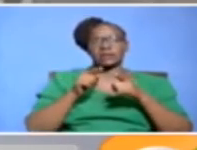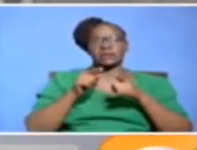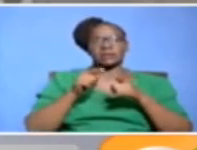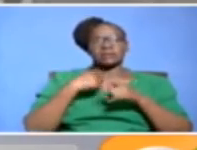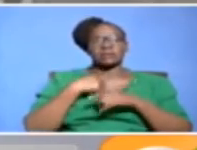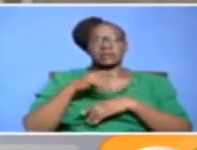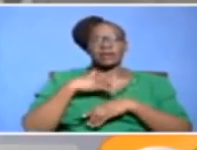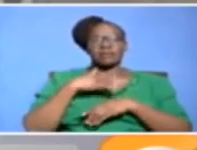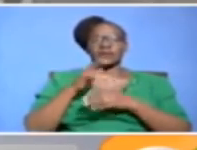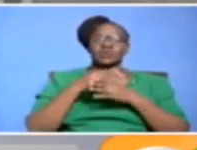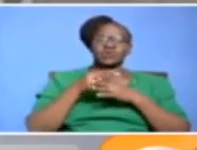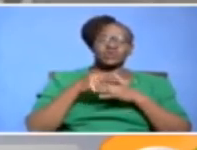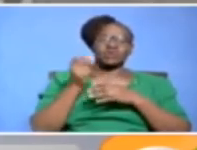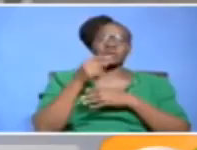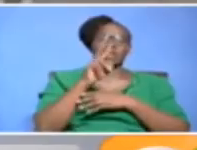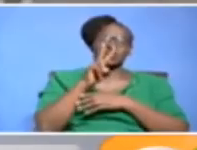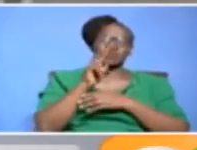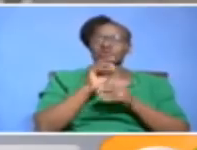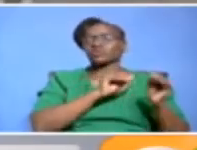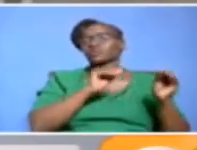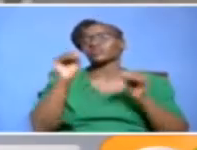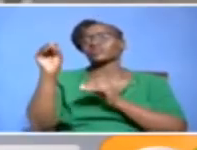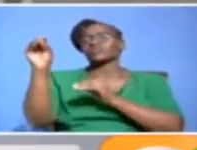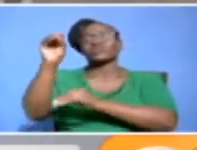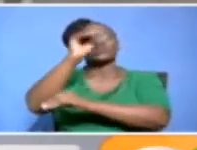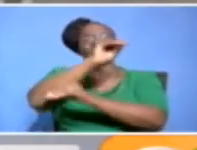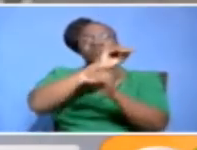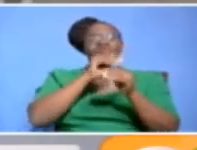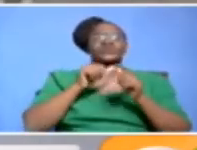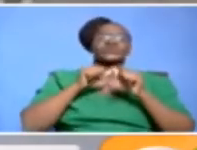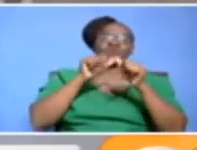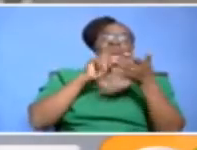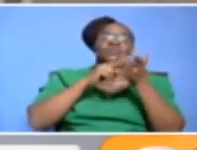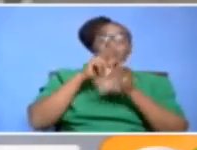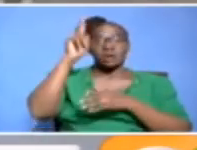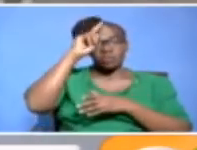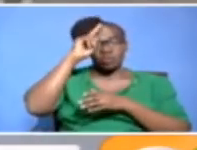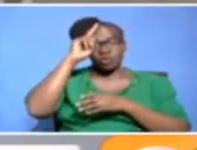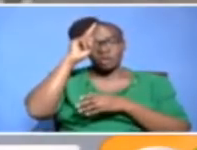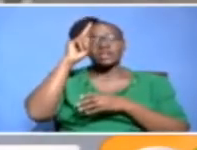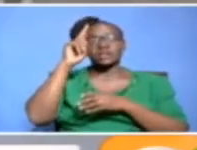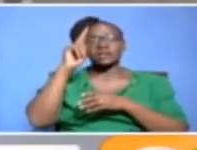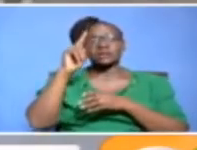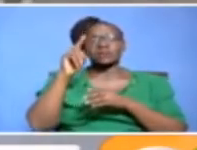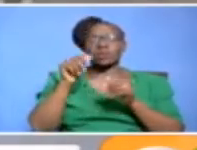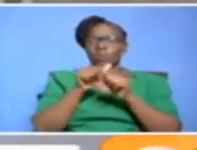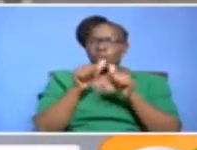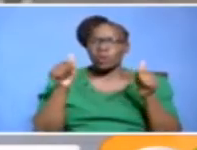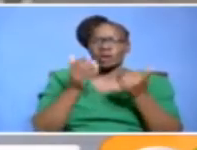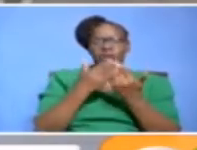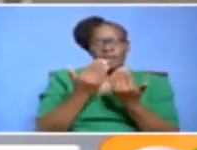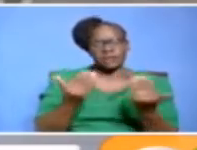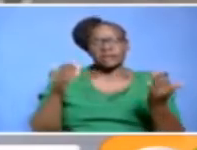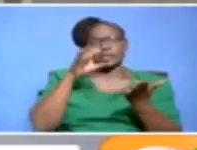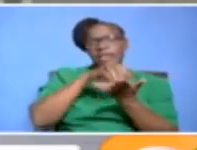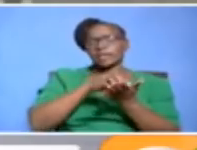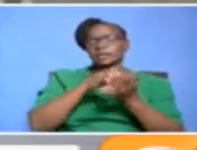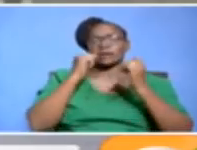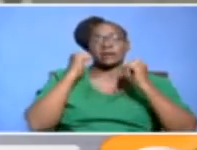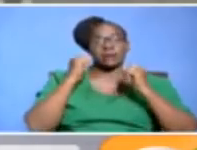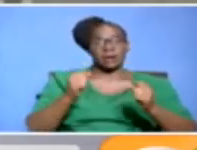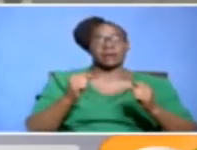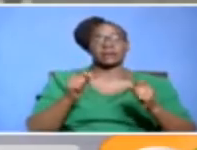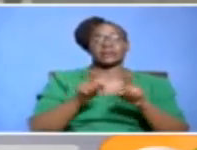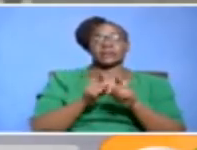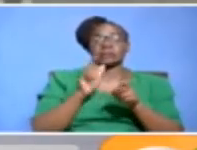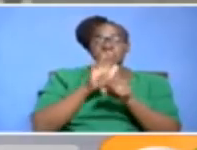they'll be transferred. And so there's that gap that our police force is not well equipped to handle children cases. And then most